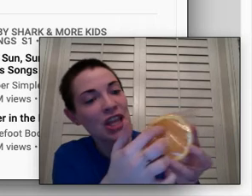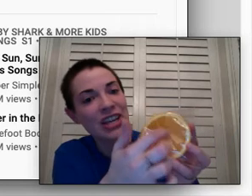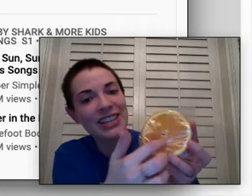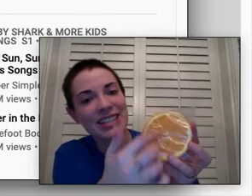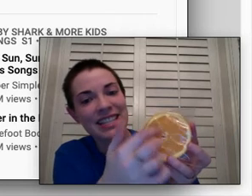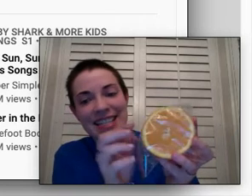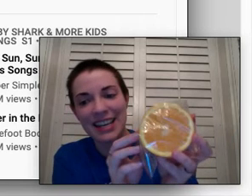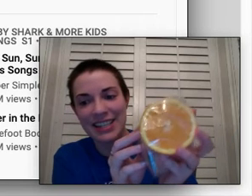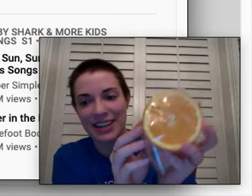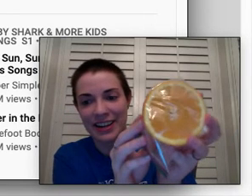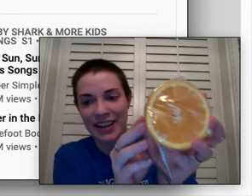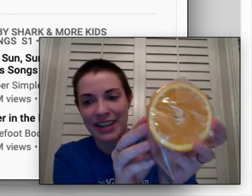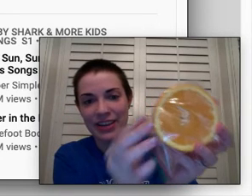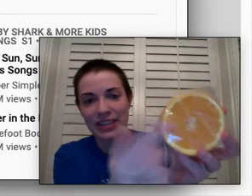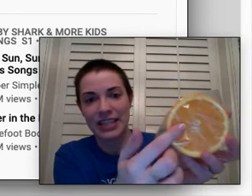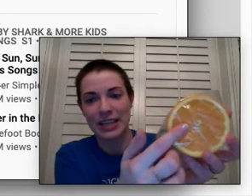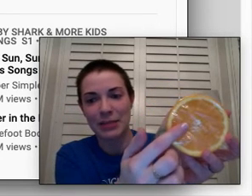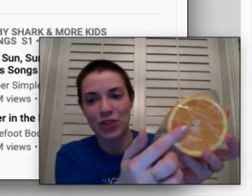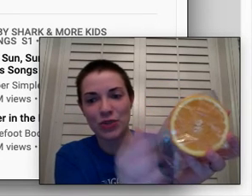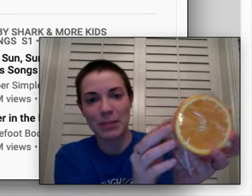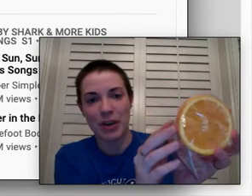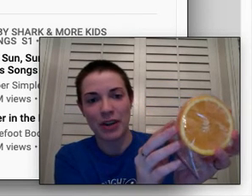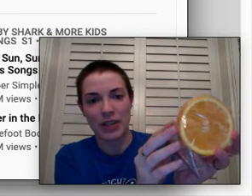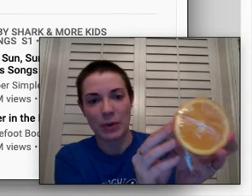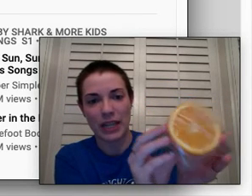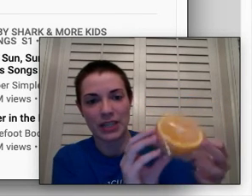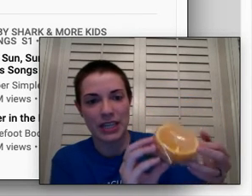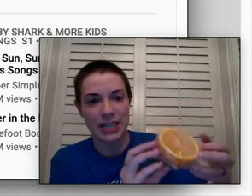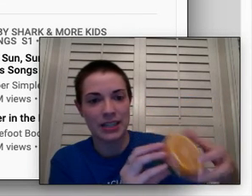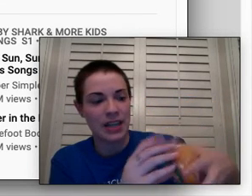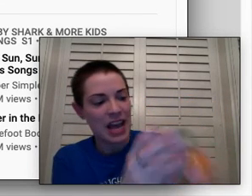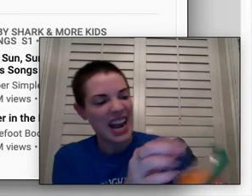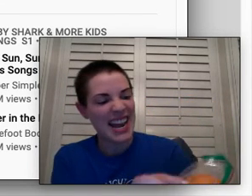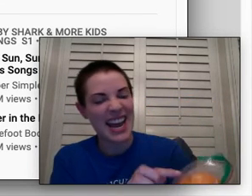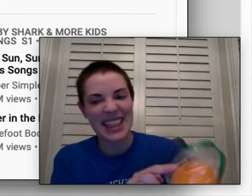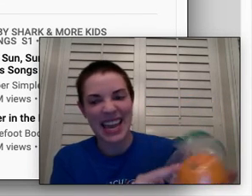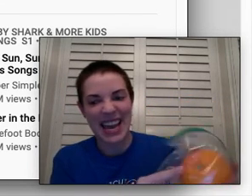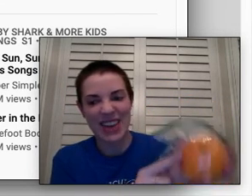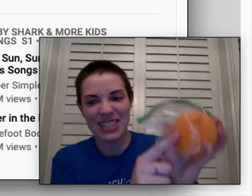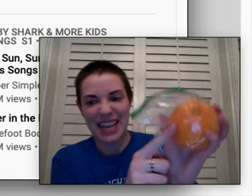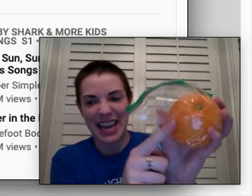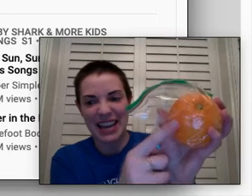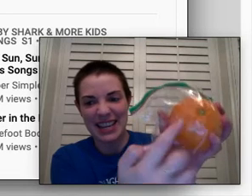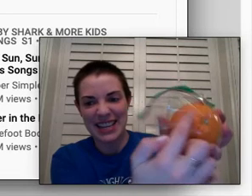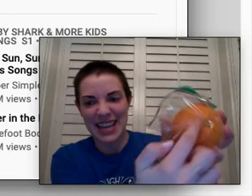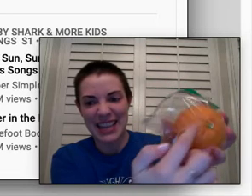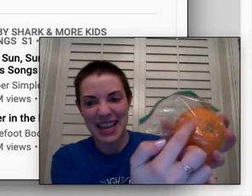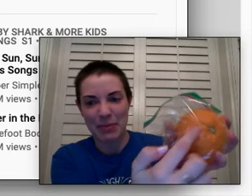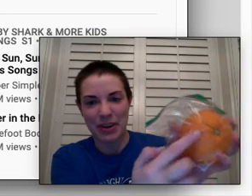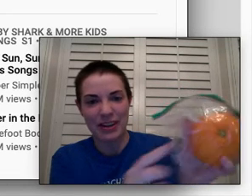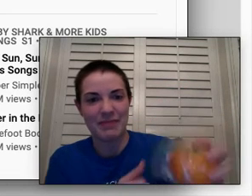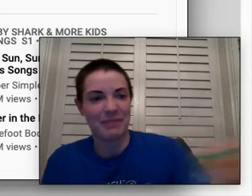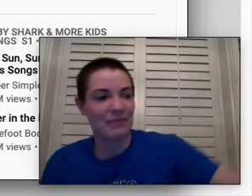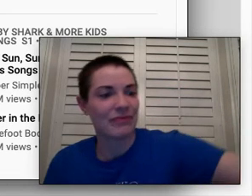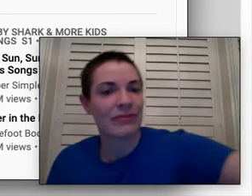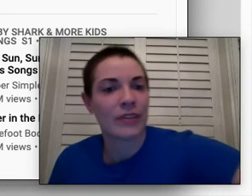Look, there's the center. There's the yummy, juicy part that we like to eat. Not the outside, not that